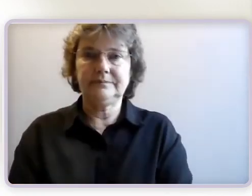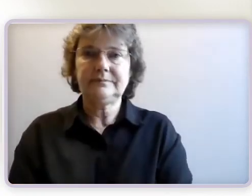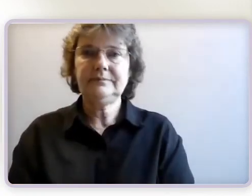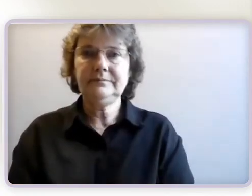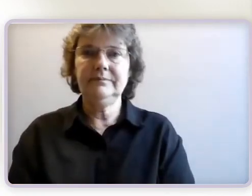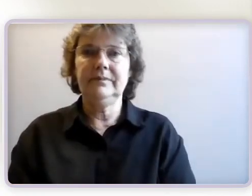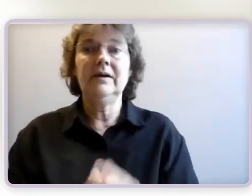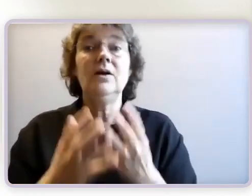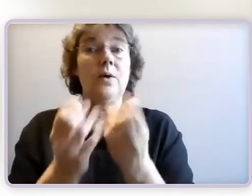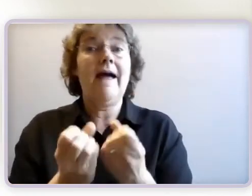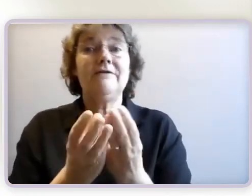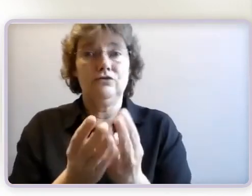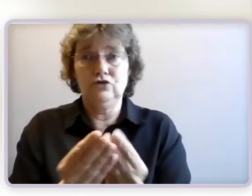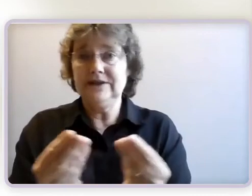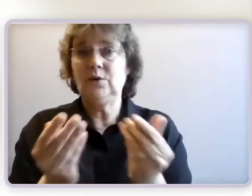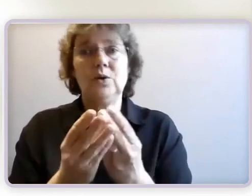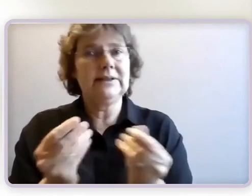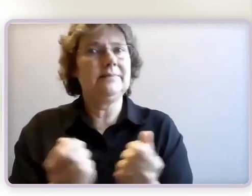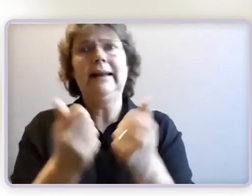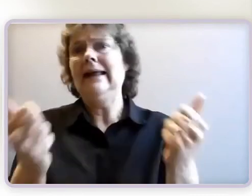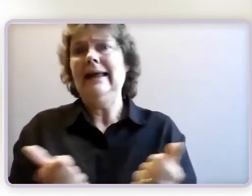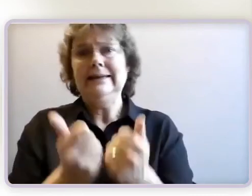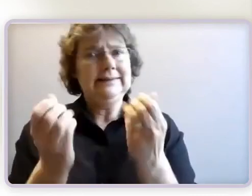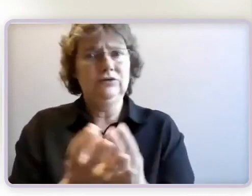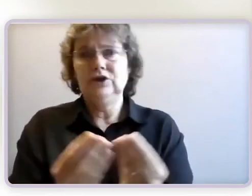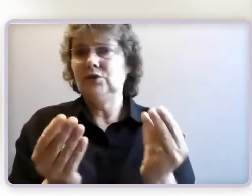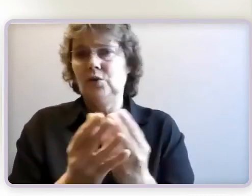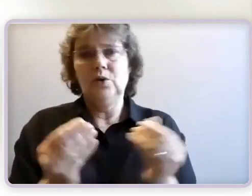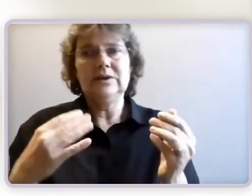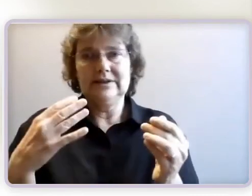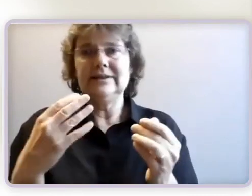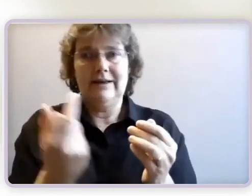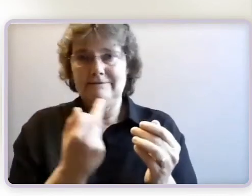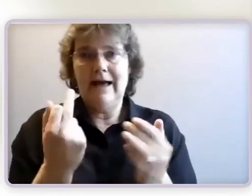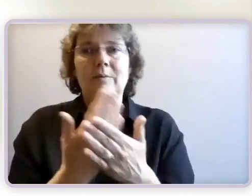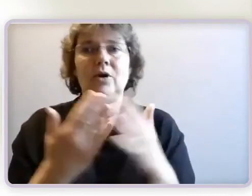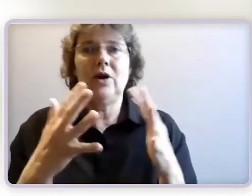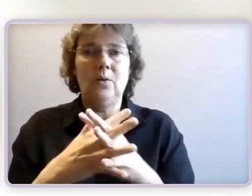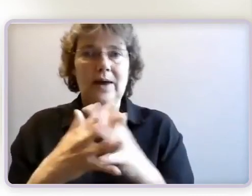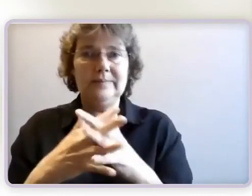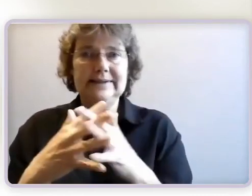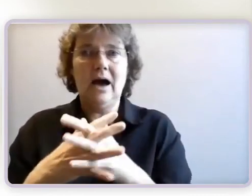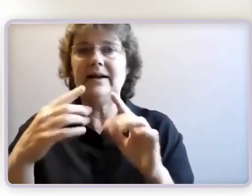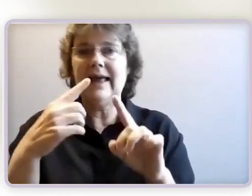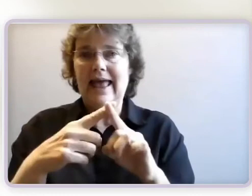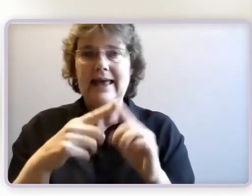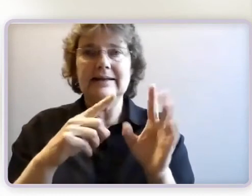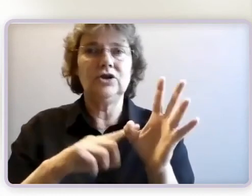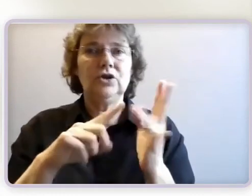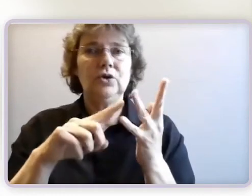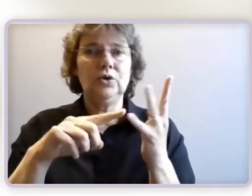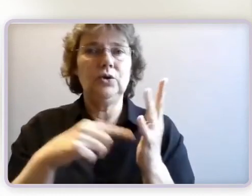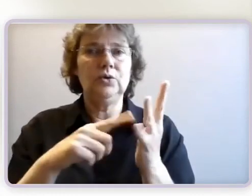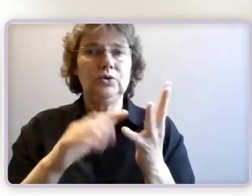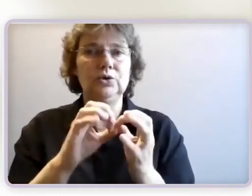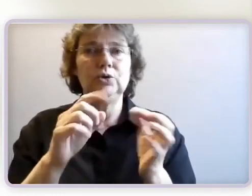Resources. Plenty of resources available on our website and our YouTube channel, which has several videos.